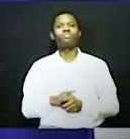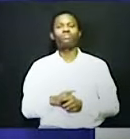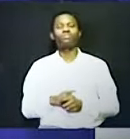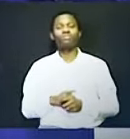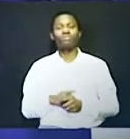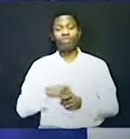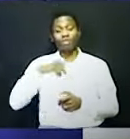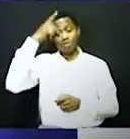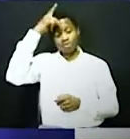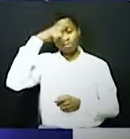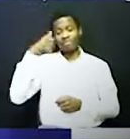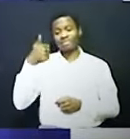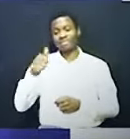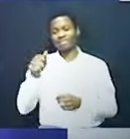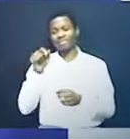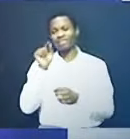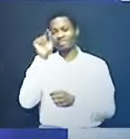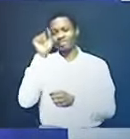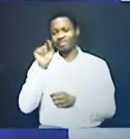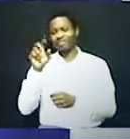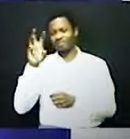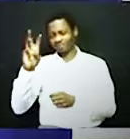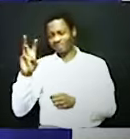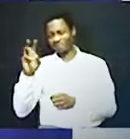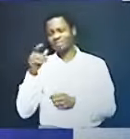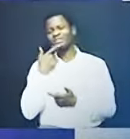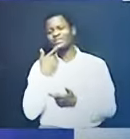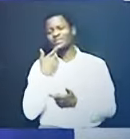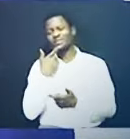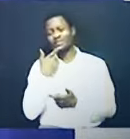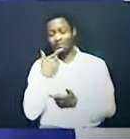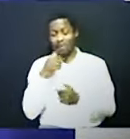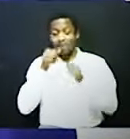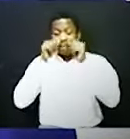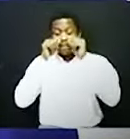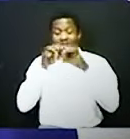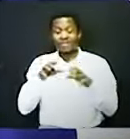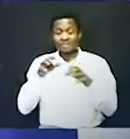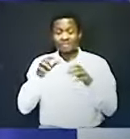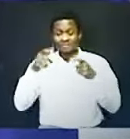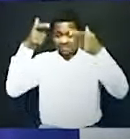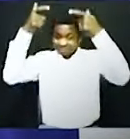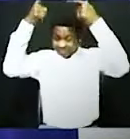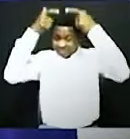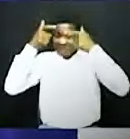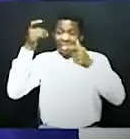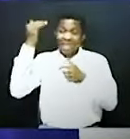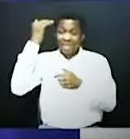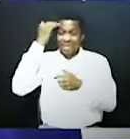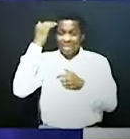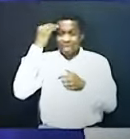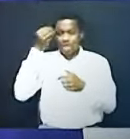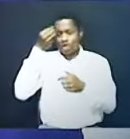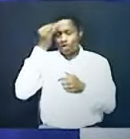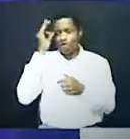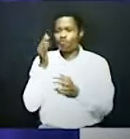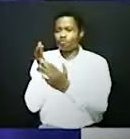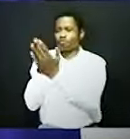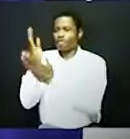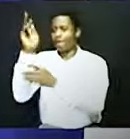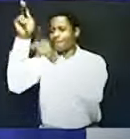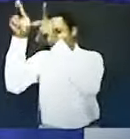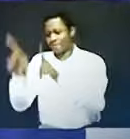Proverbs 10 verse 6 says that blessings crown the head of the righteous.